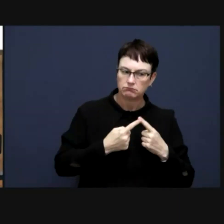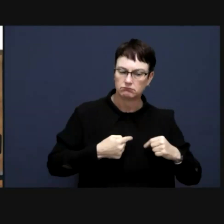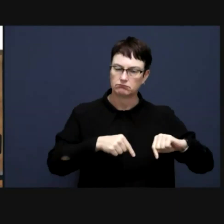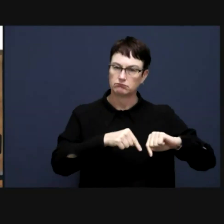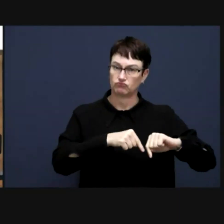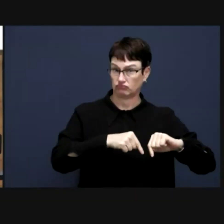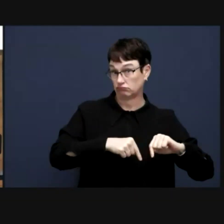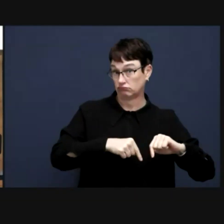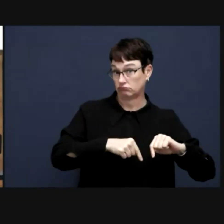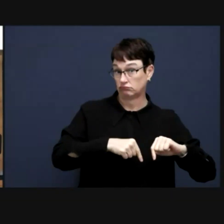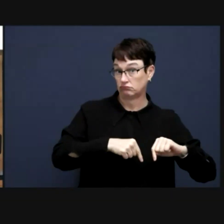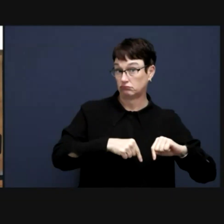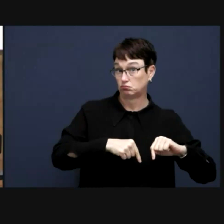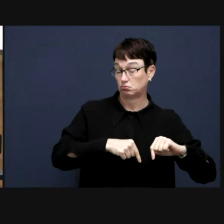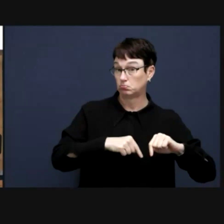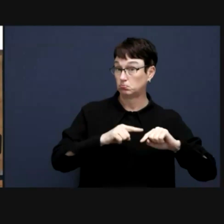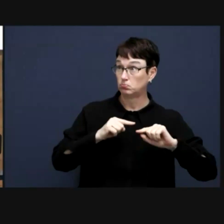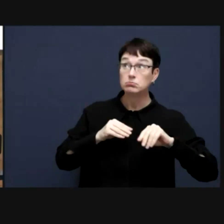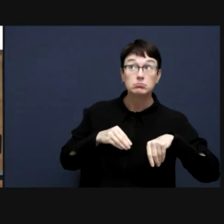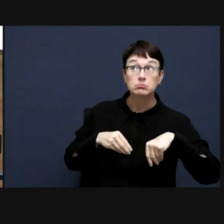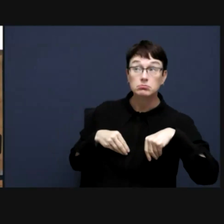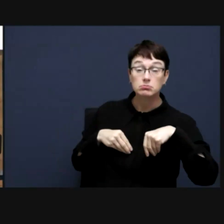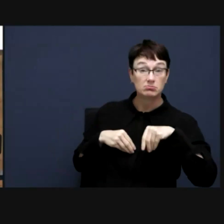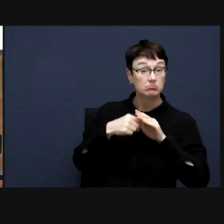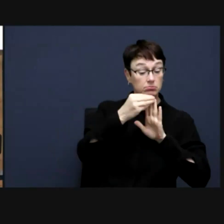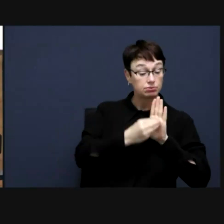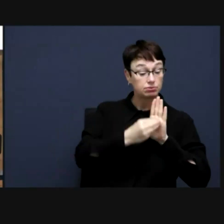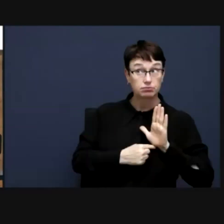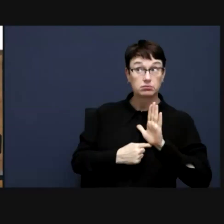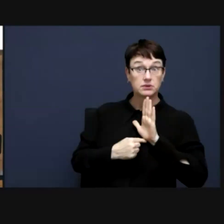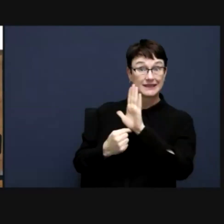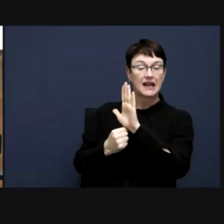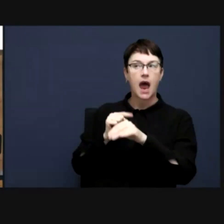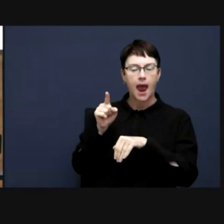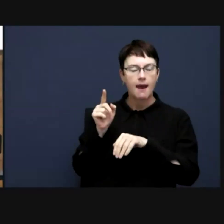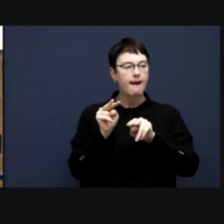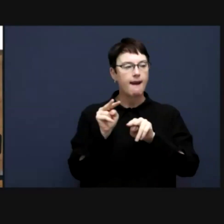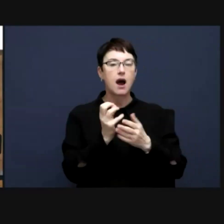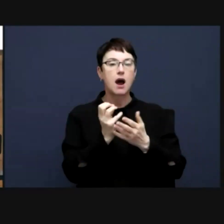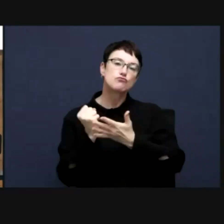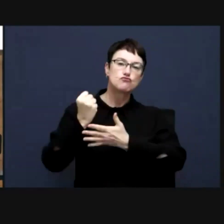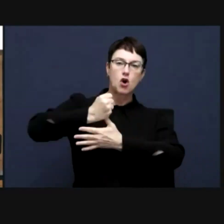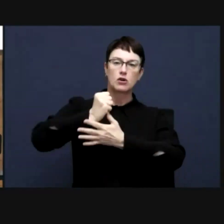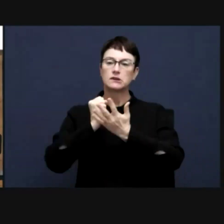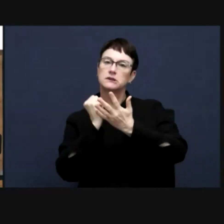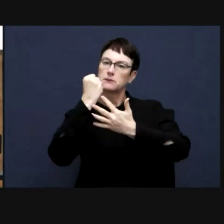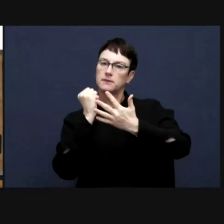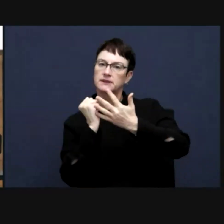our inputs to the priority objectives. It is also